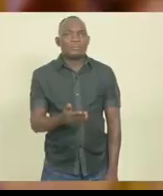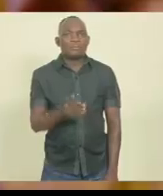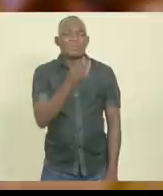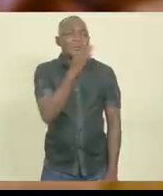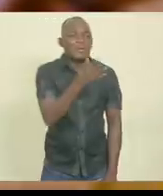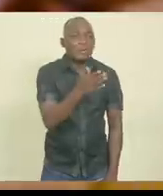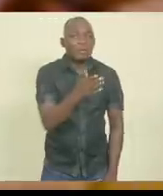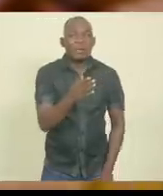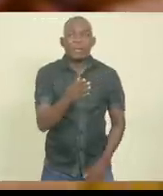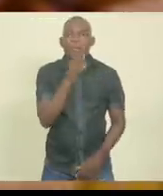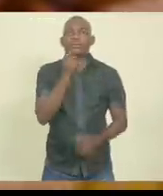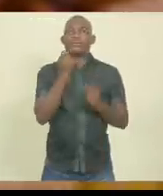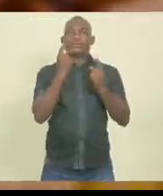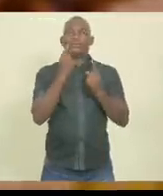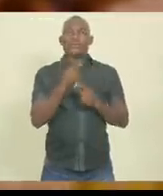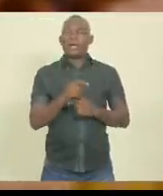Ma.